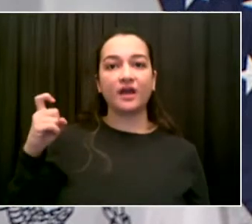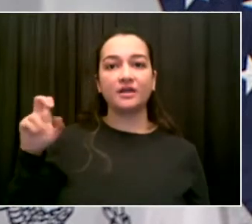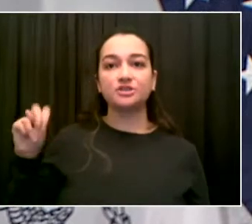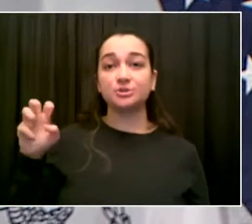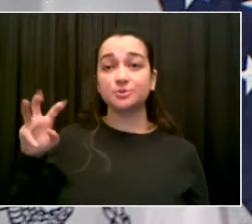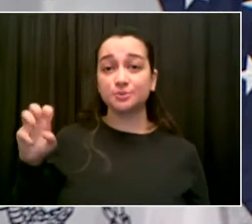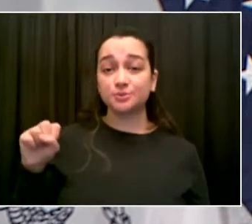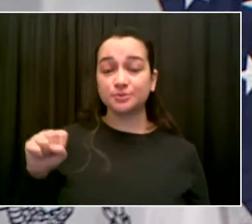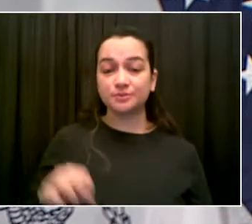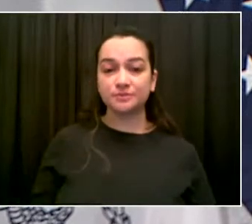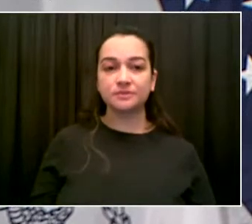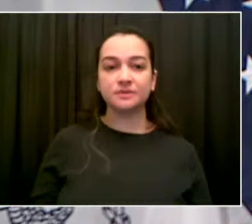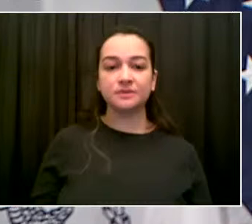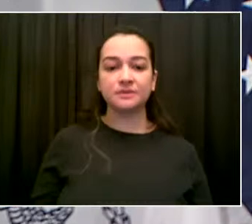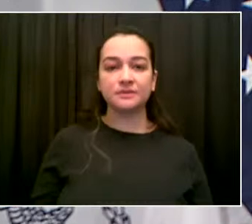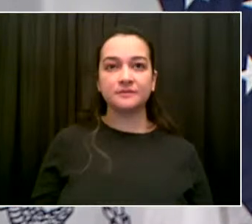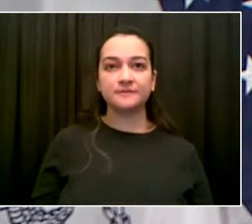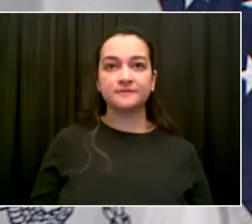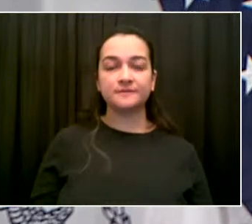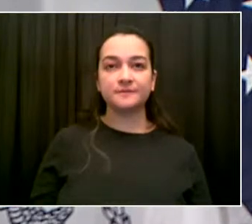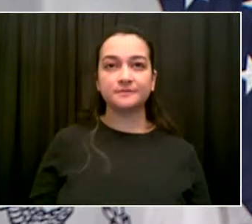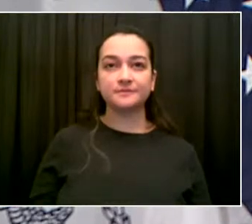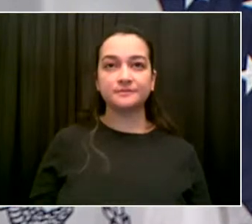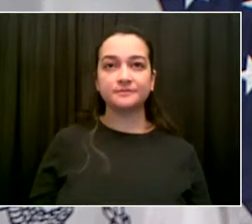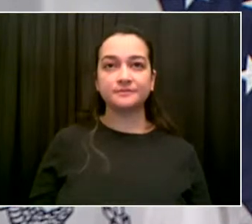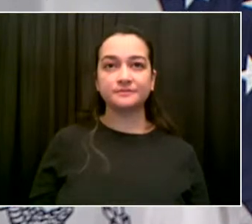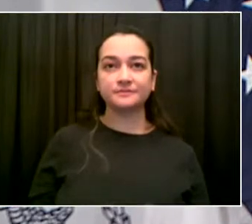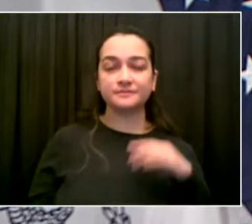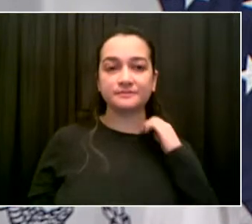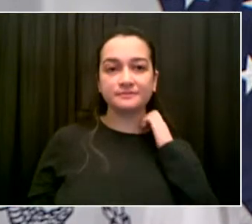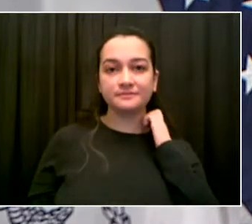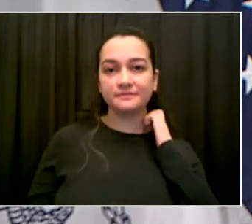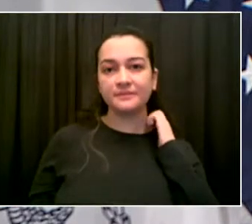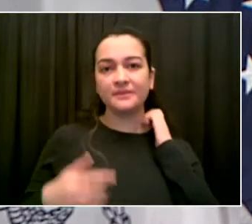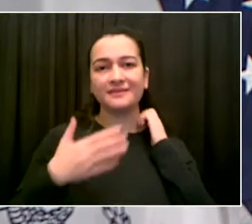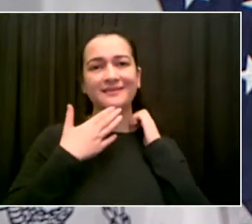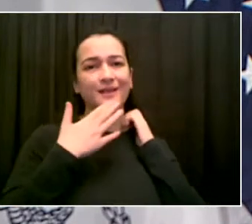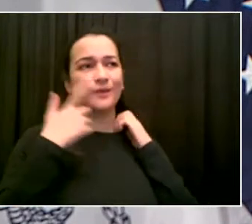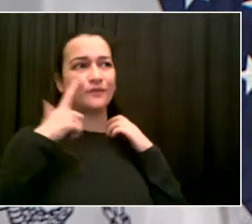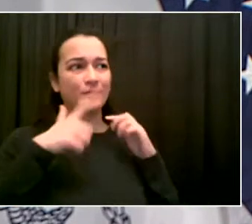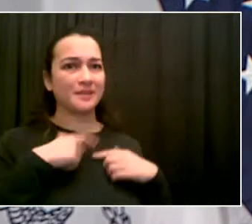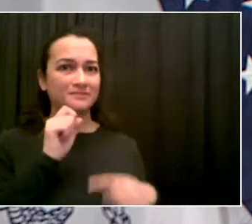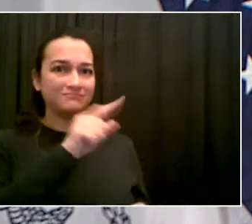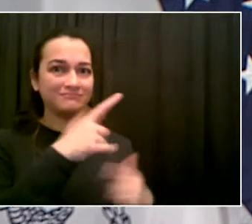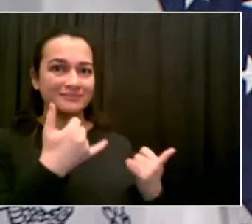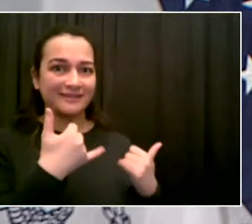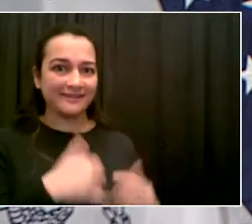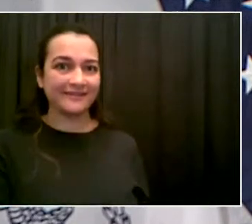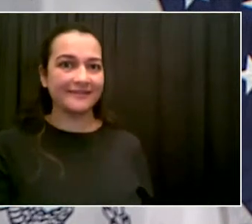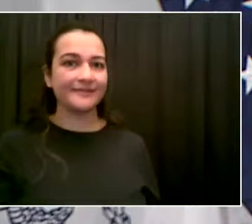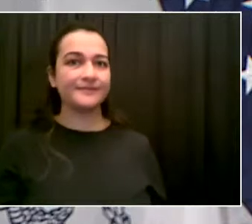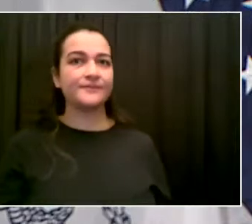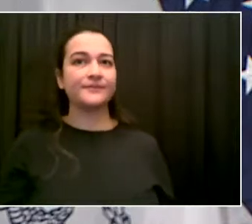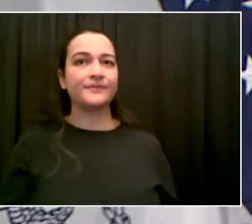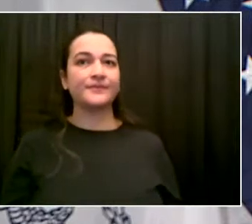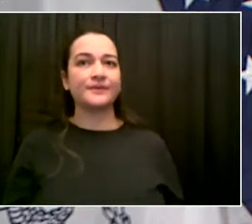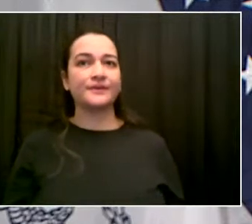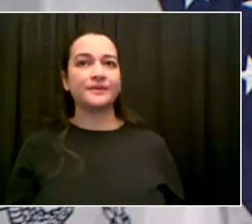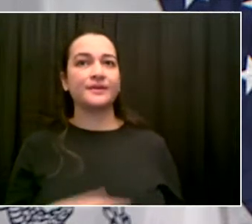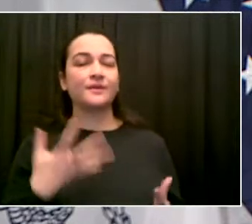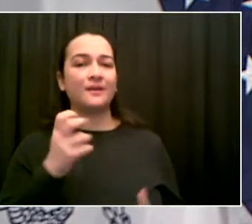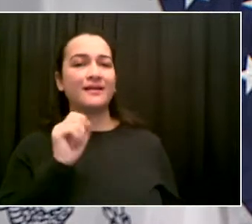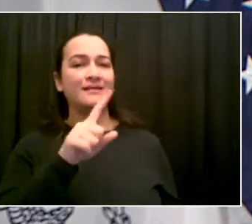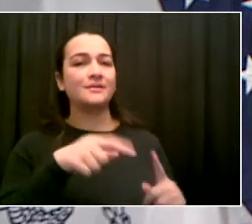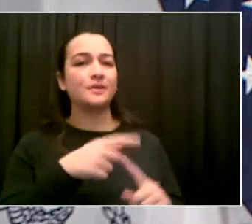Thank you very much, Mr. Mayor, for taking my question. On the $2.1 billion fund in the state budget that in part provides assistance to